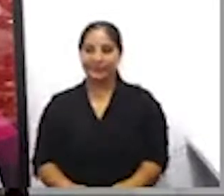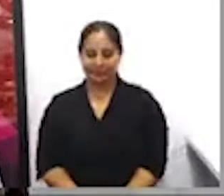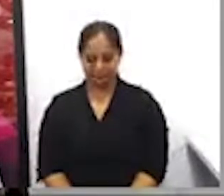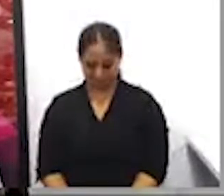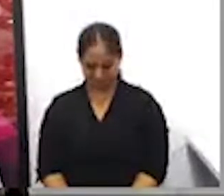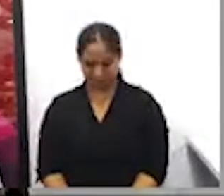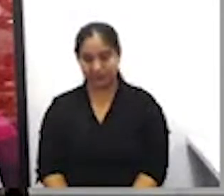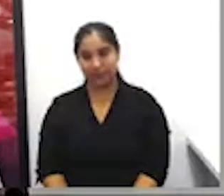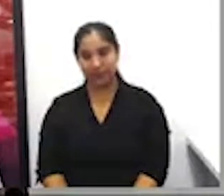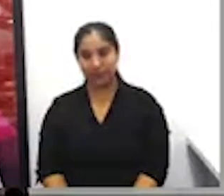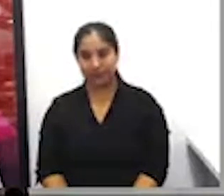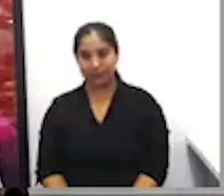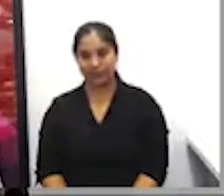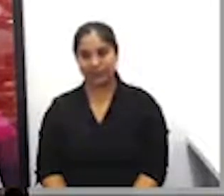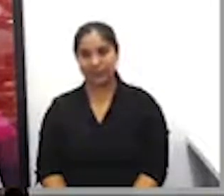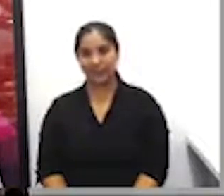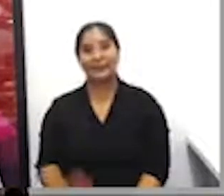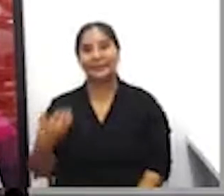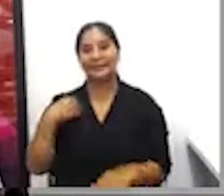Wow, yeah, I'll start counting down.